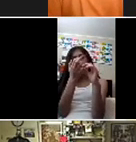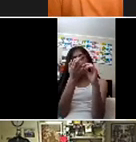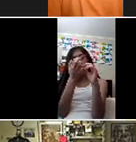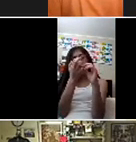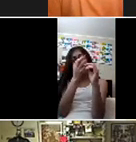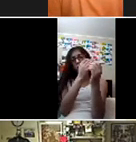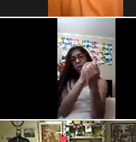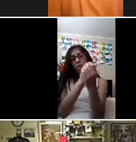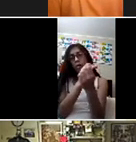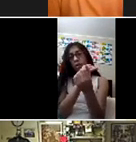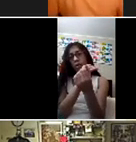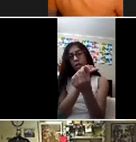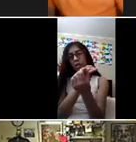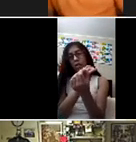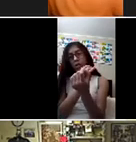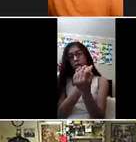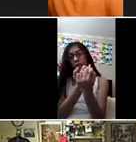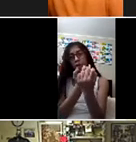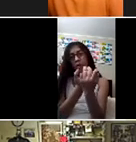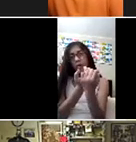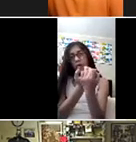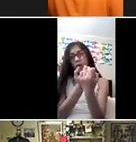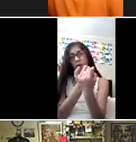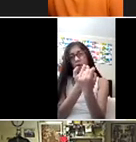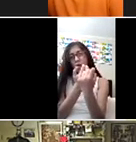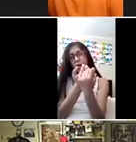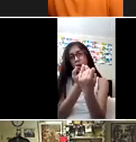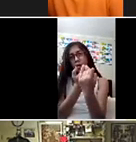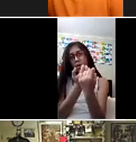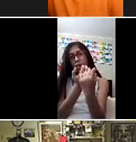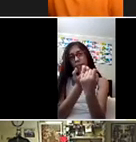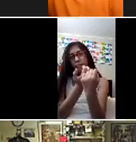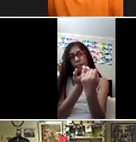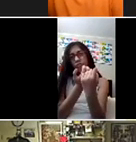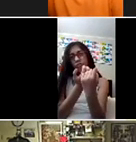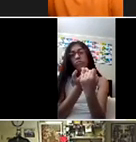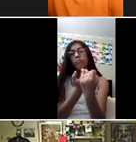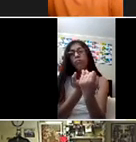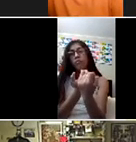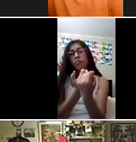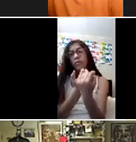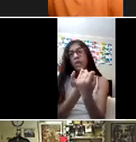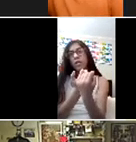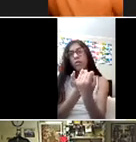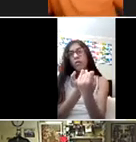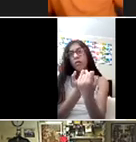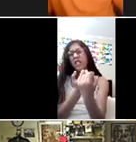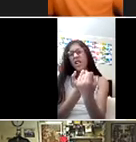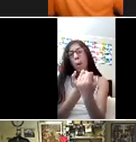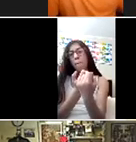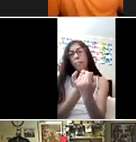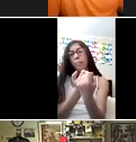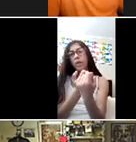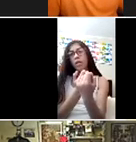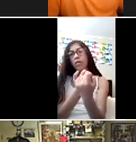Banana. You're saying banana. Okay, tell me what you know about how does fruit happen?